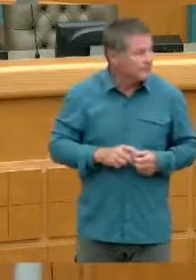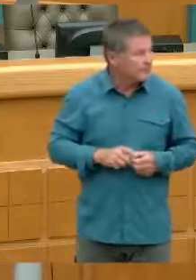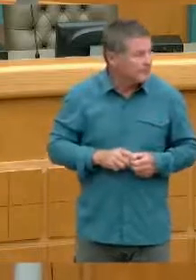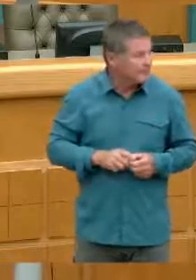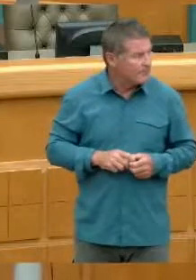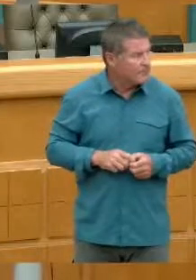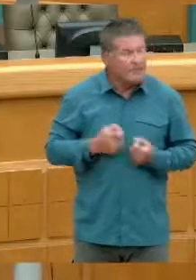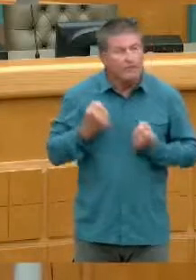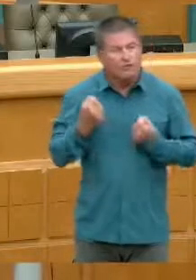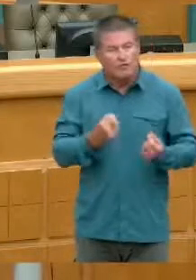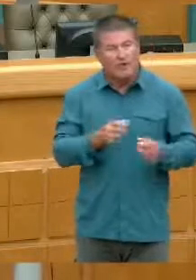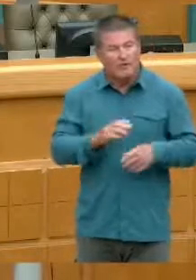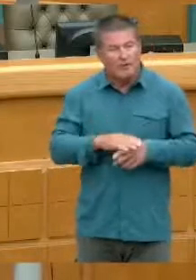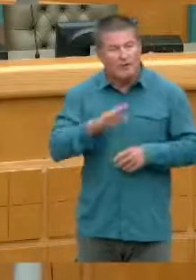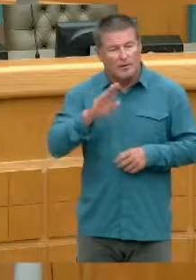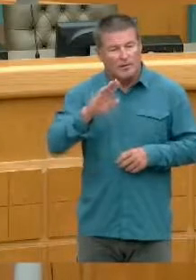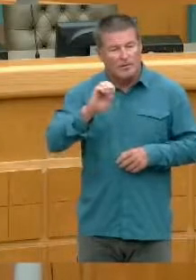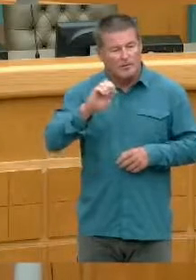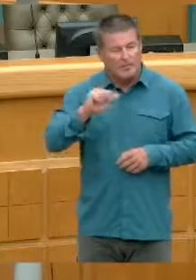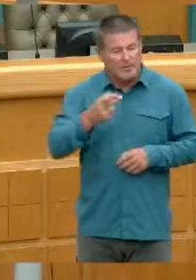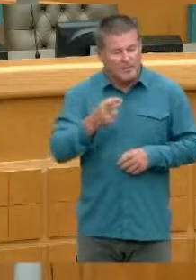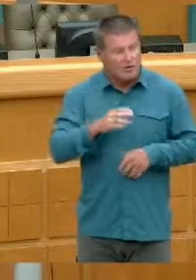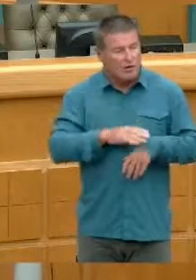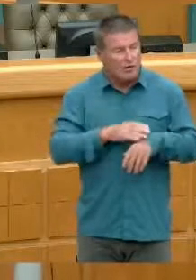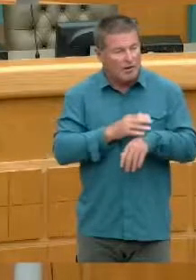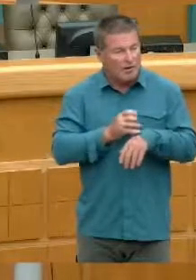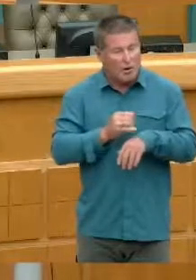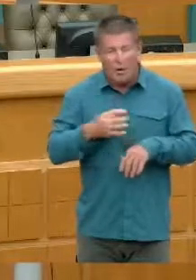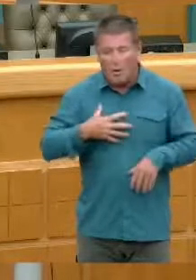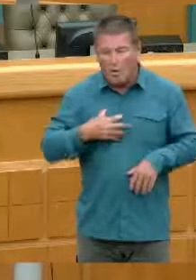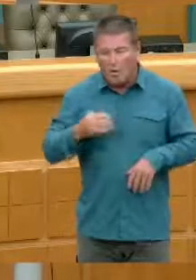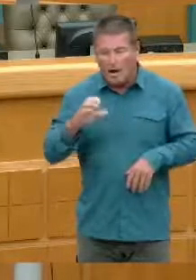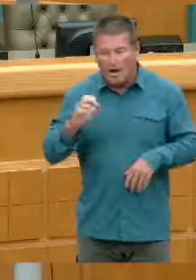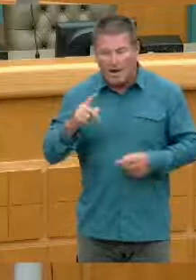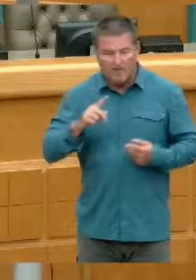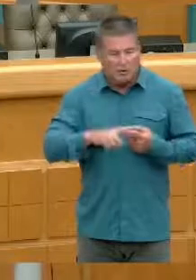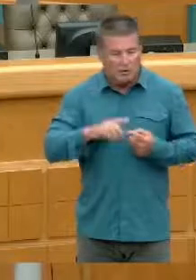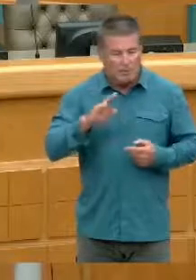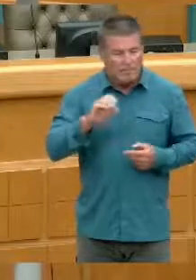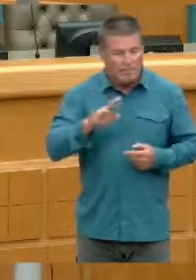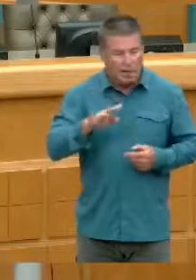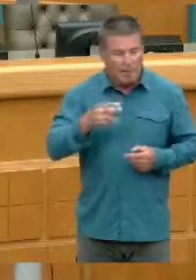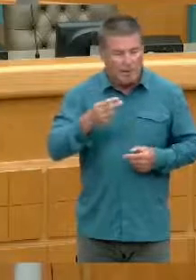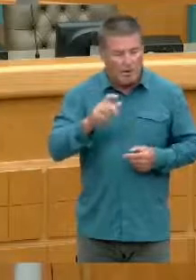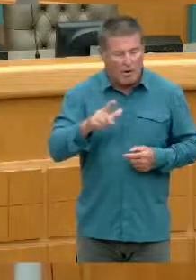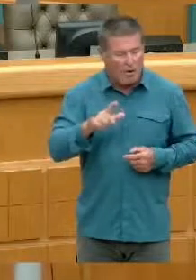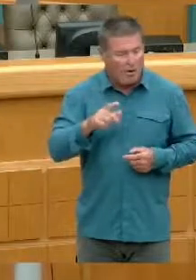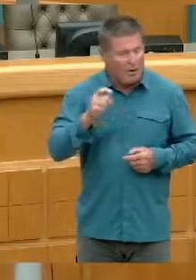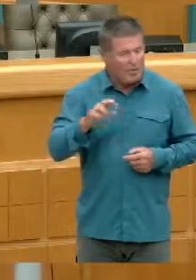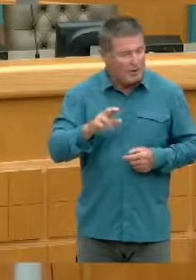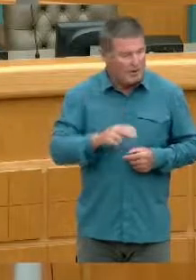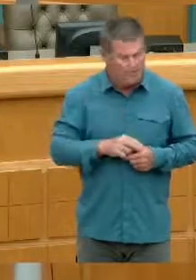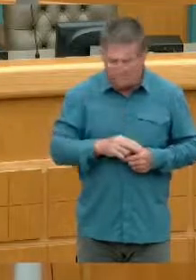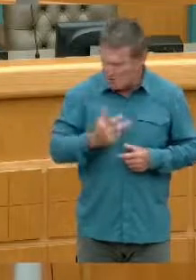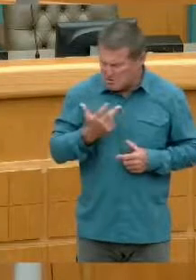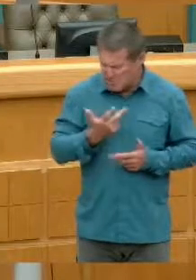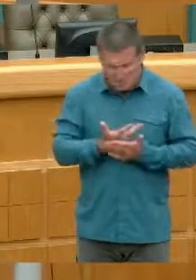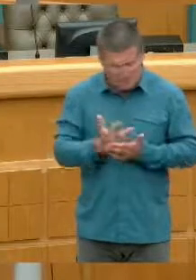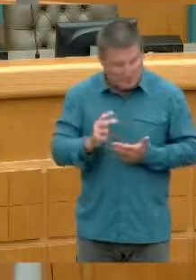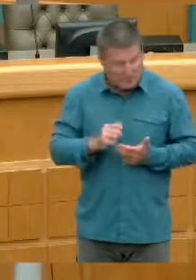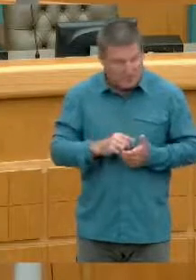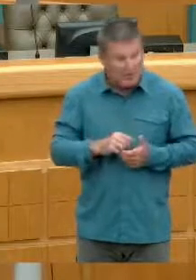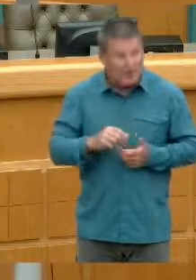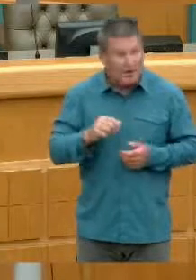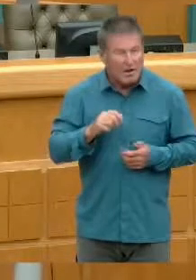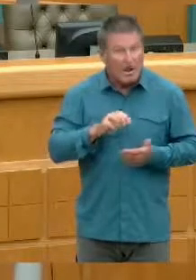and I've driven down the beach on the island from Whitecap down to Bob Hall Pier. A couple weeks ago, maybe 3 weeks ago, I